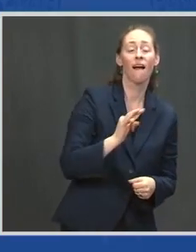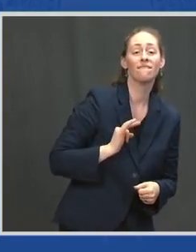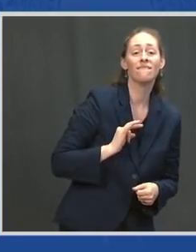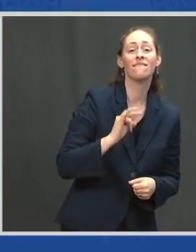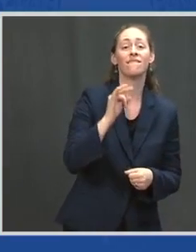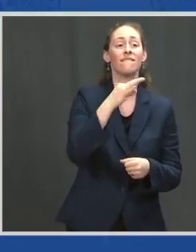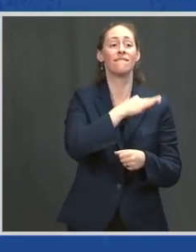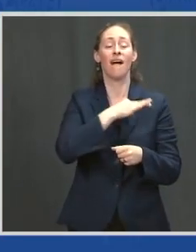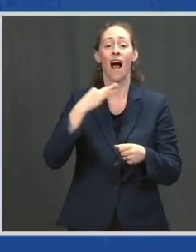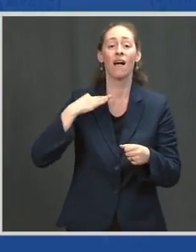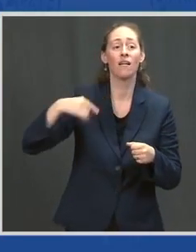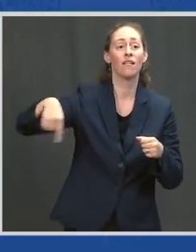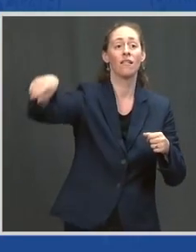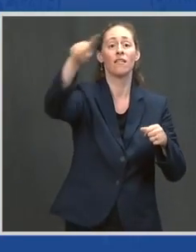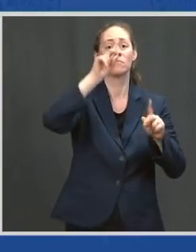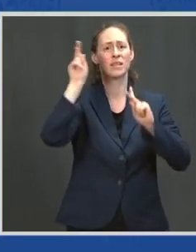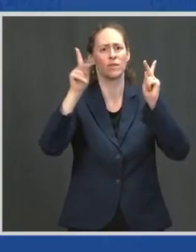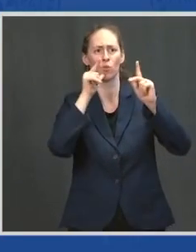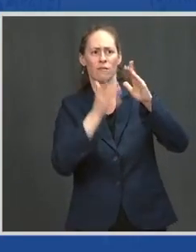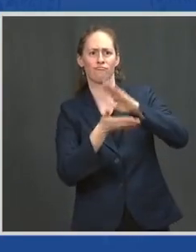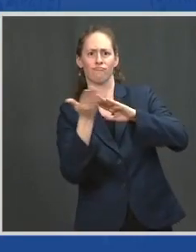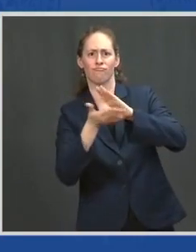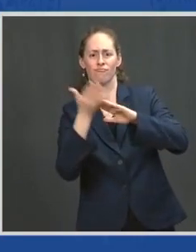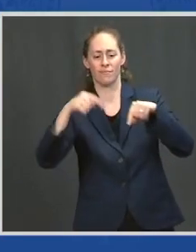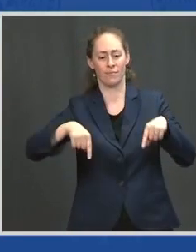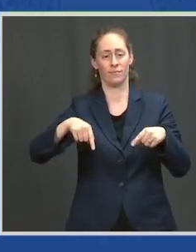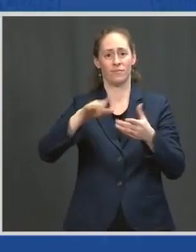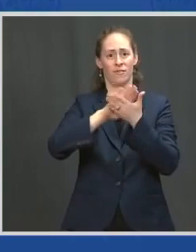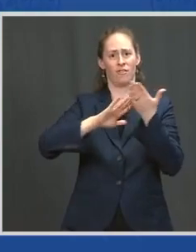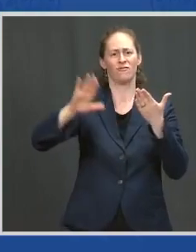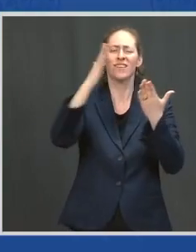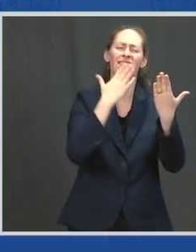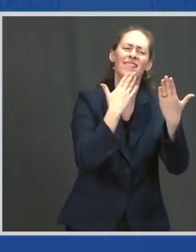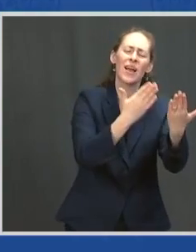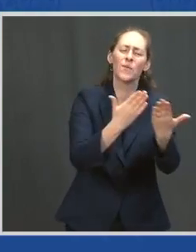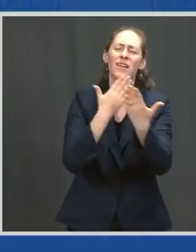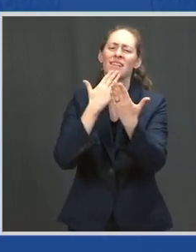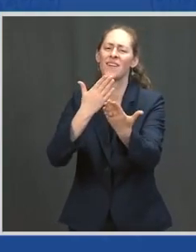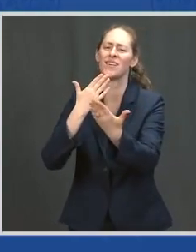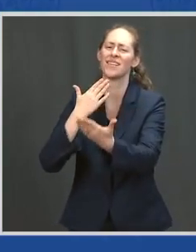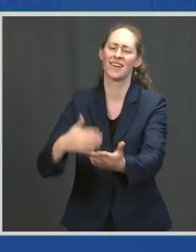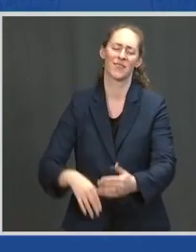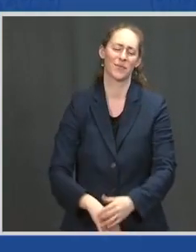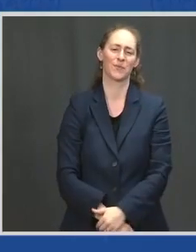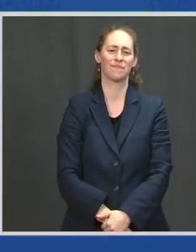at the community college. You know, one of the things that